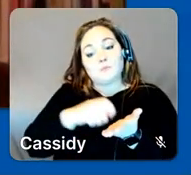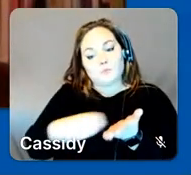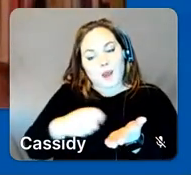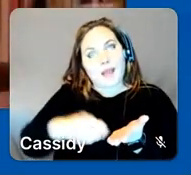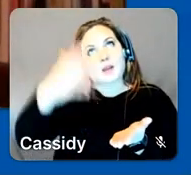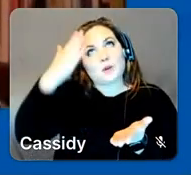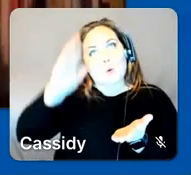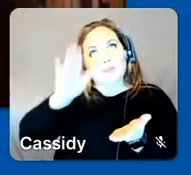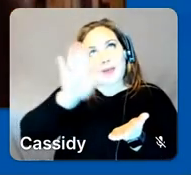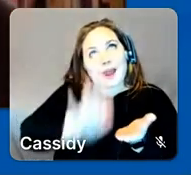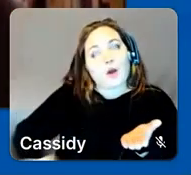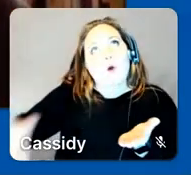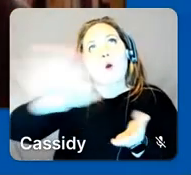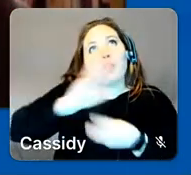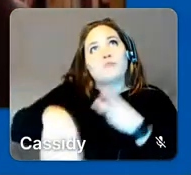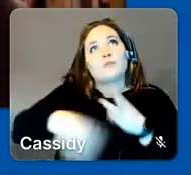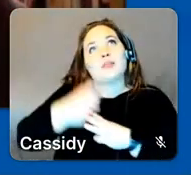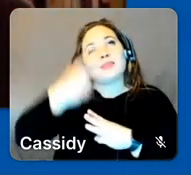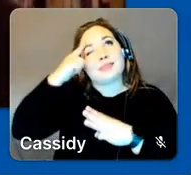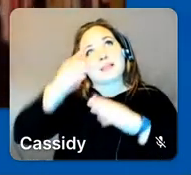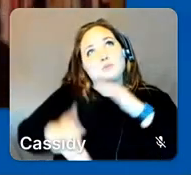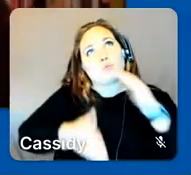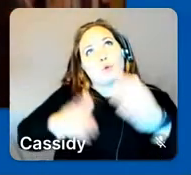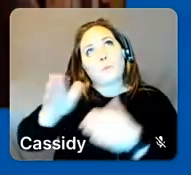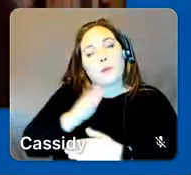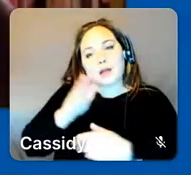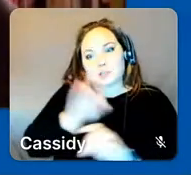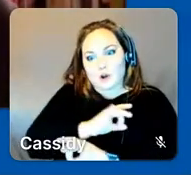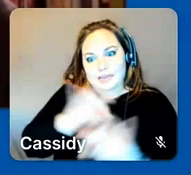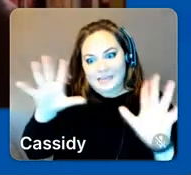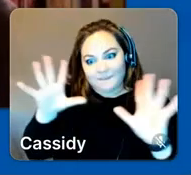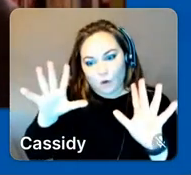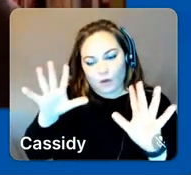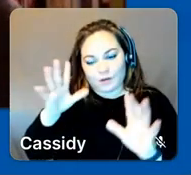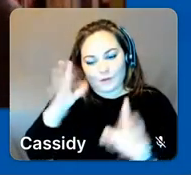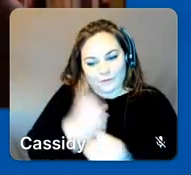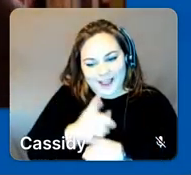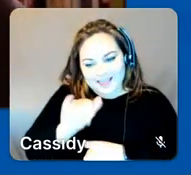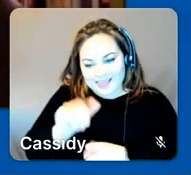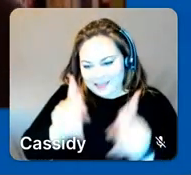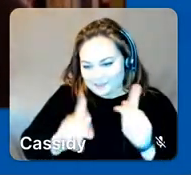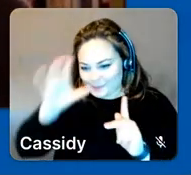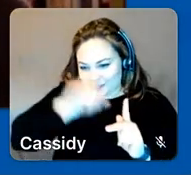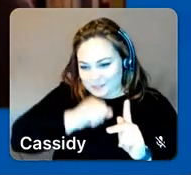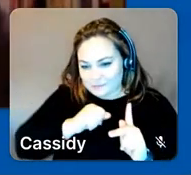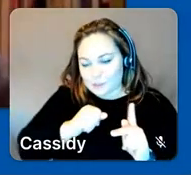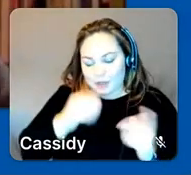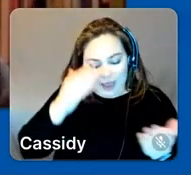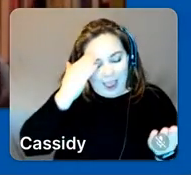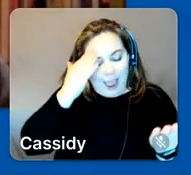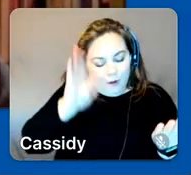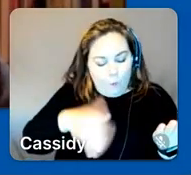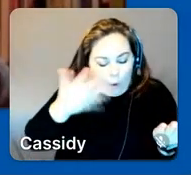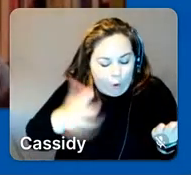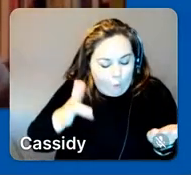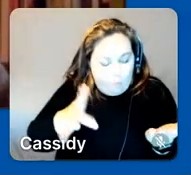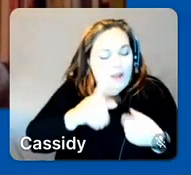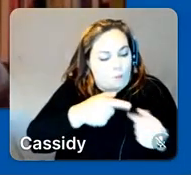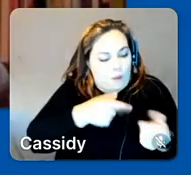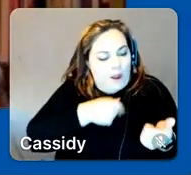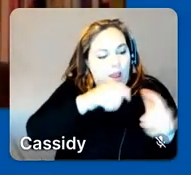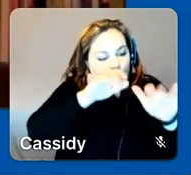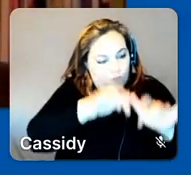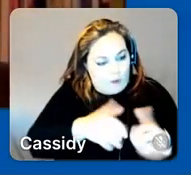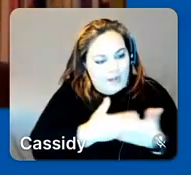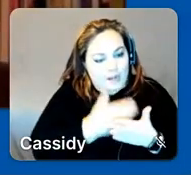everybody in the world thinks robots are evil. You know, that's like the assumption. And so you go into that just sort of knowing what the expectations are for